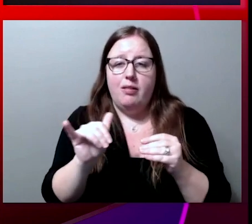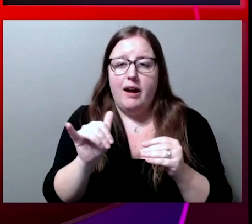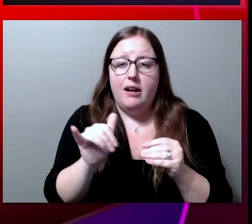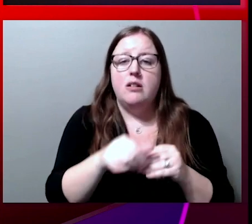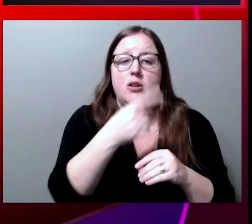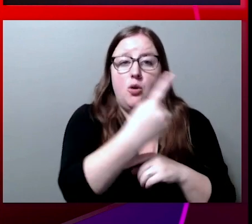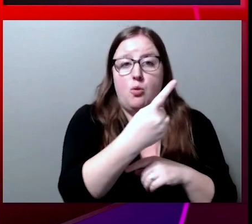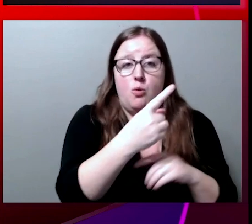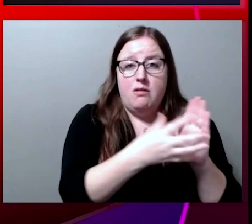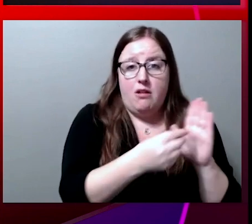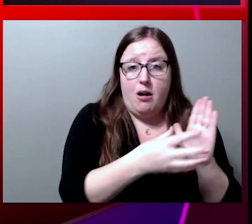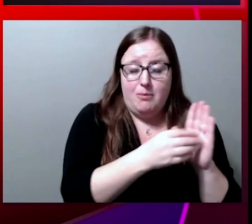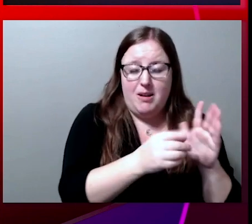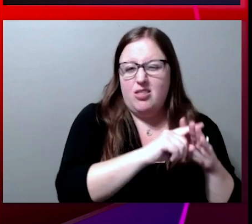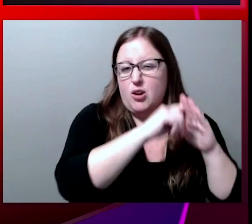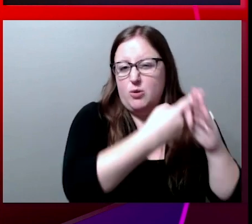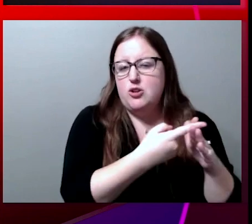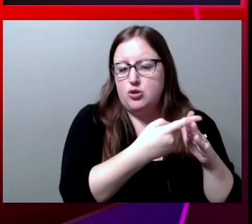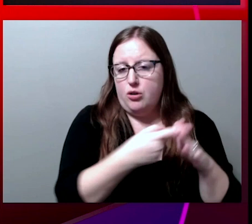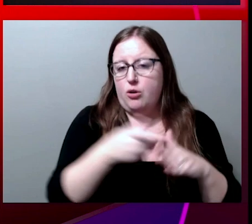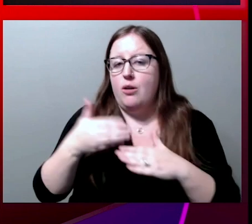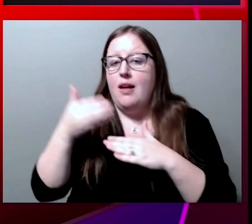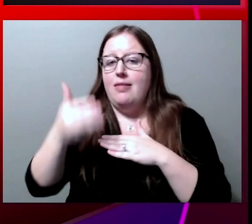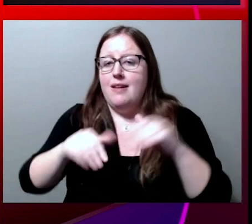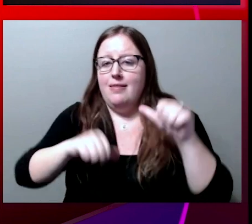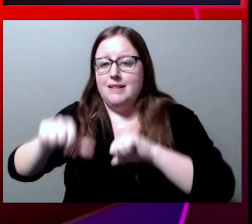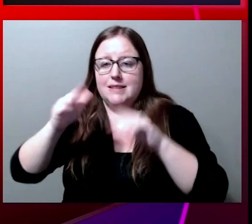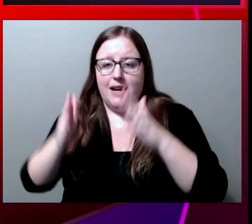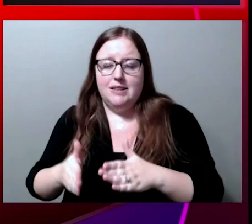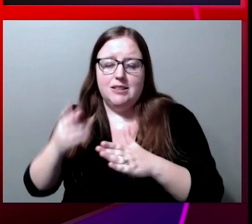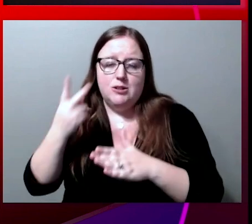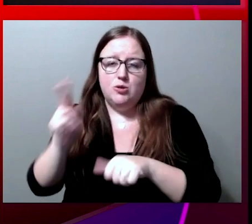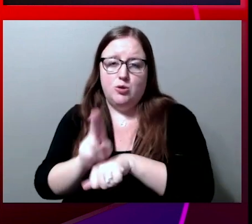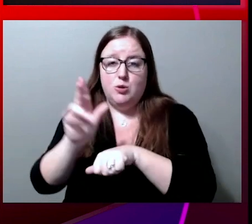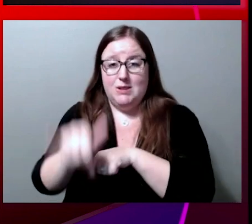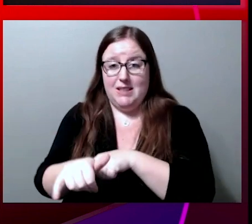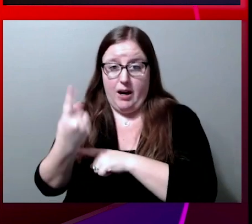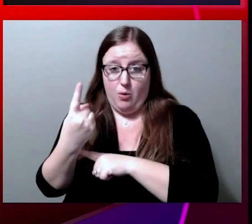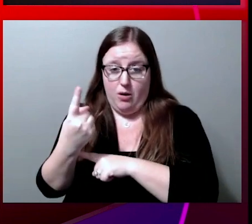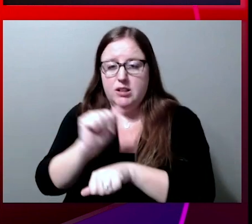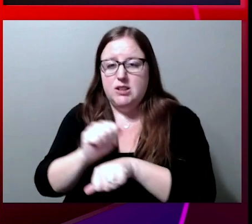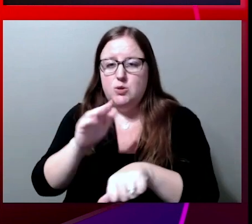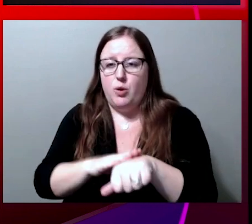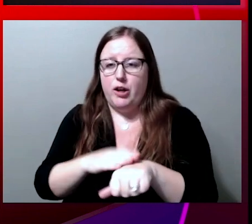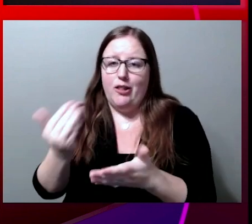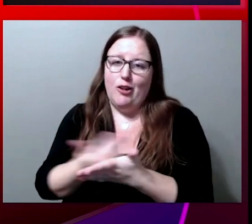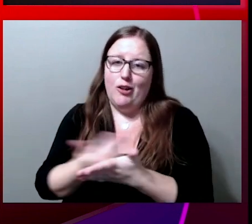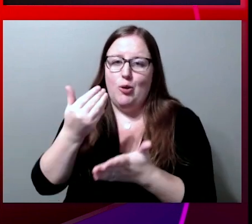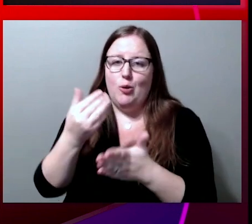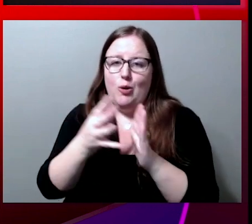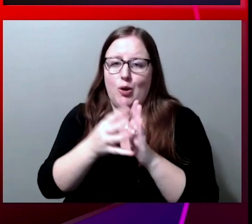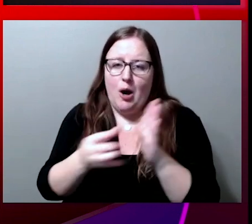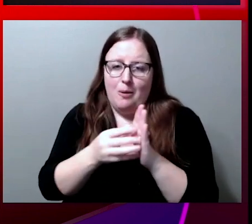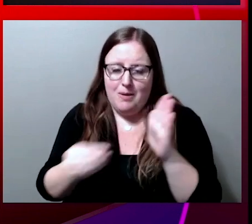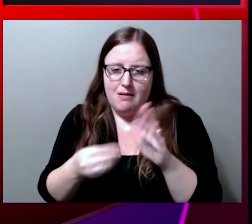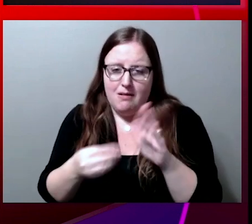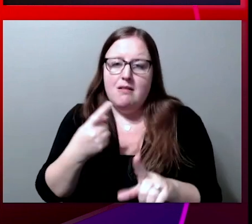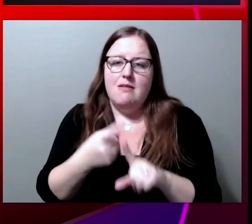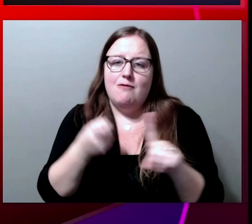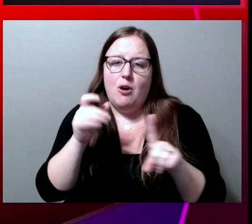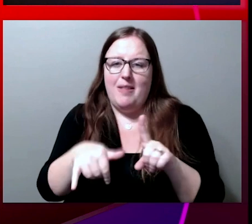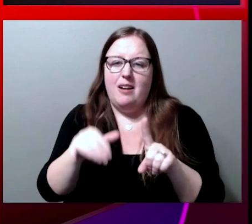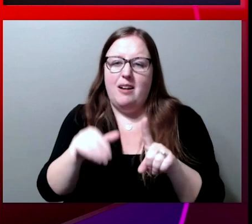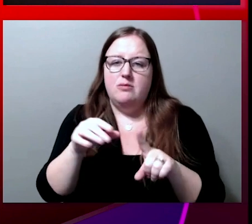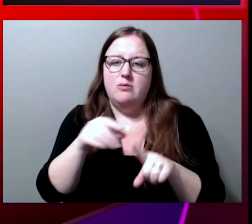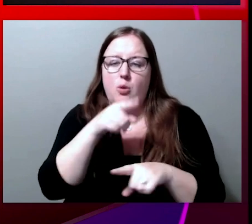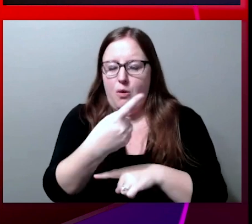original copy. And then the scientist who uses that one is working off of a new copy that's copied from this golden version. So as a